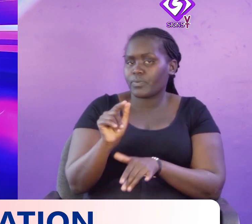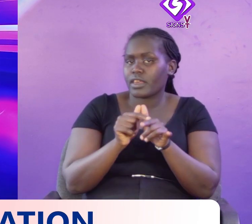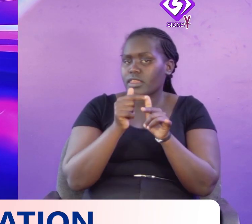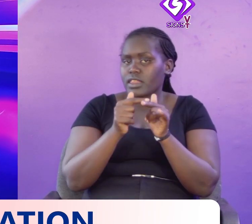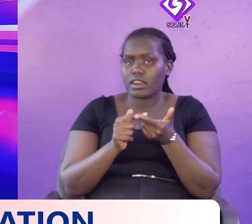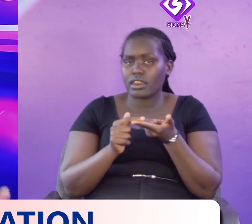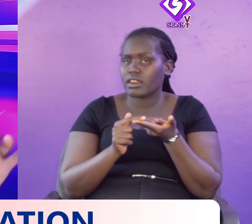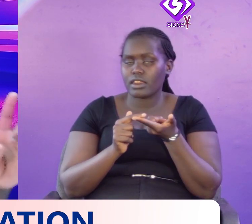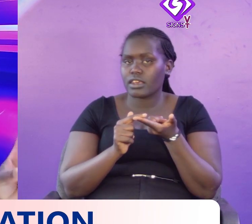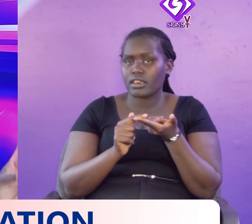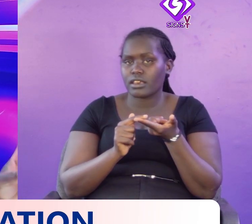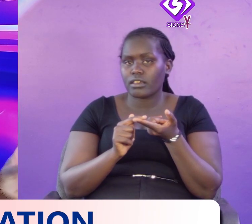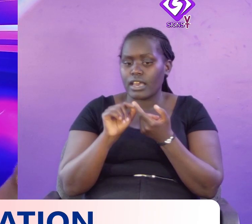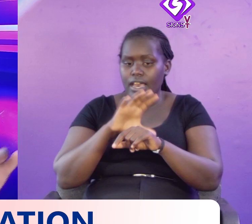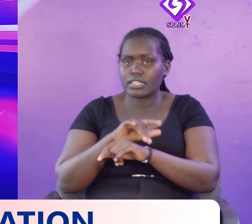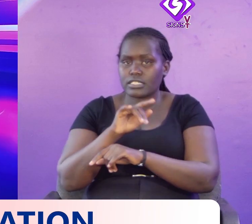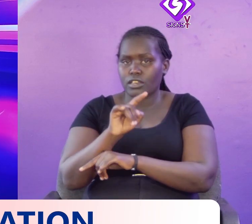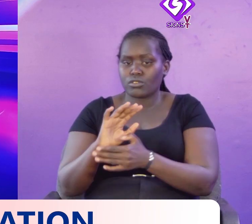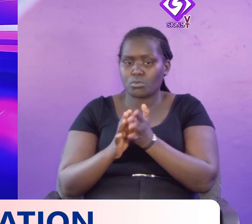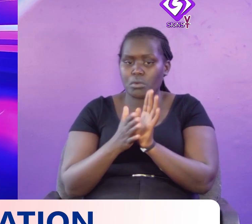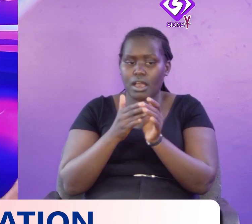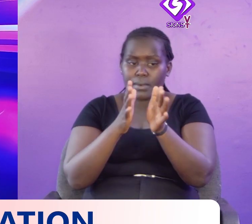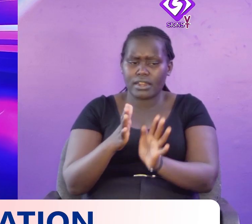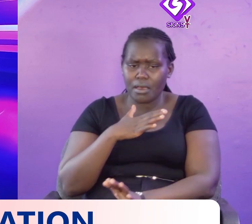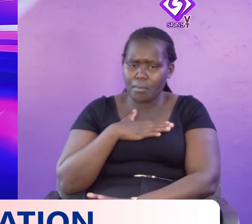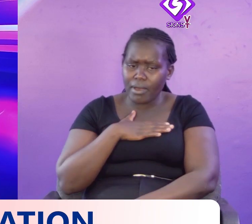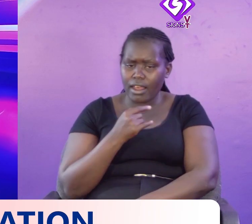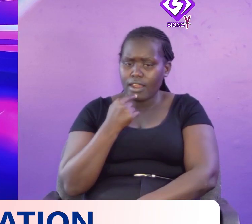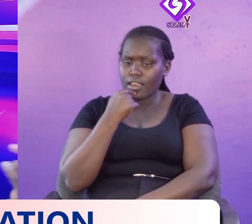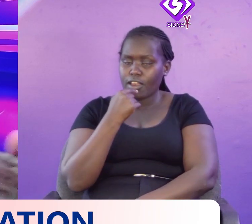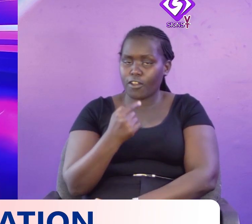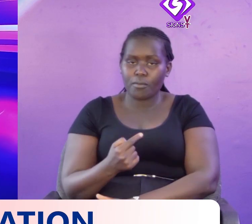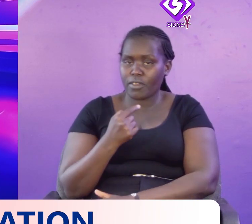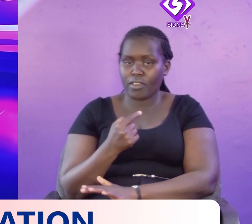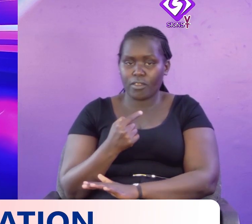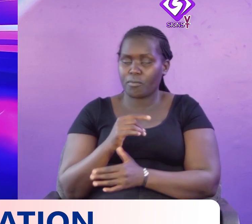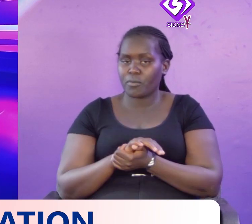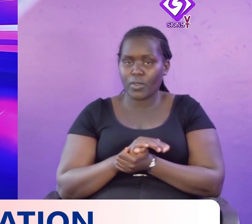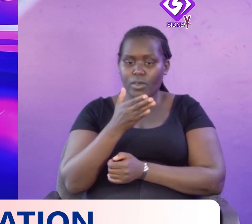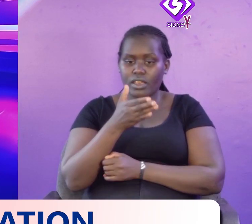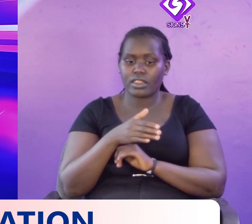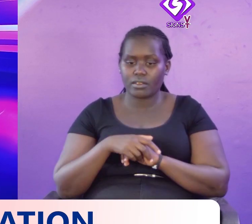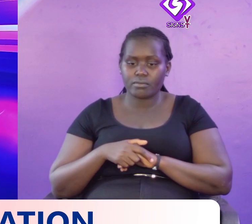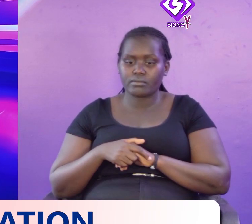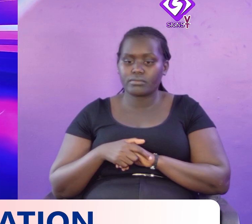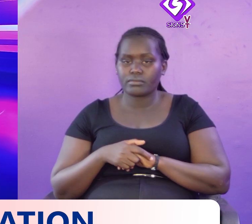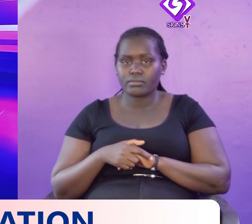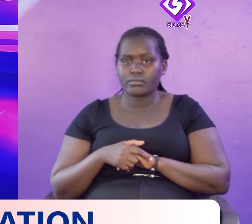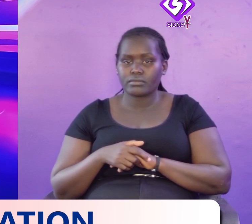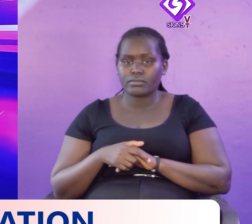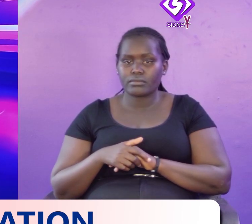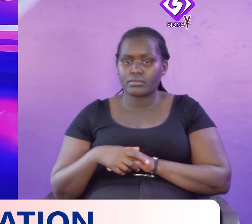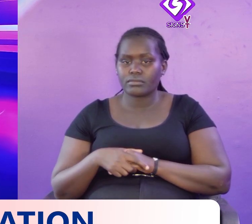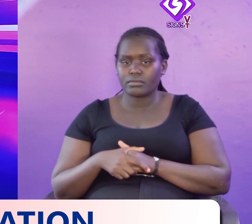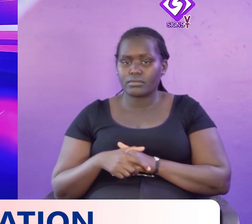you. Then I take you to be my leader. I told you. I wish I you had have 200 put me there. Here. I could give you right now so that you start singing.